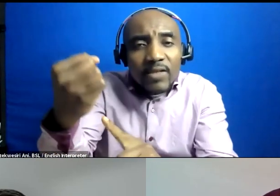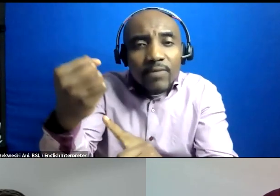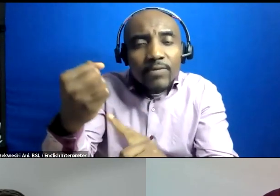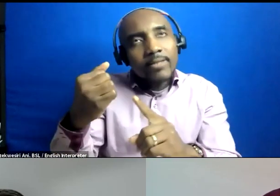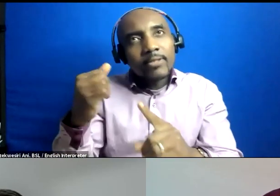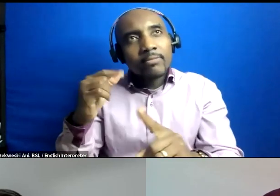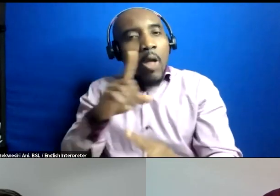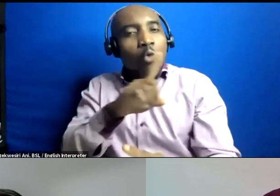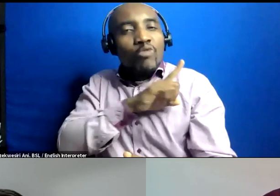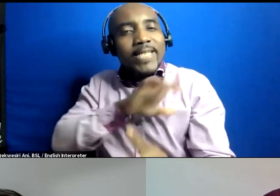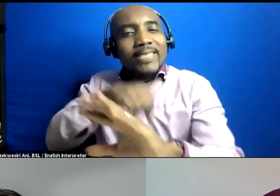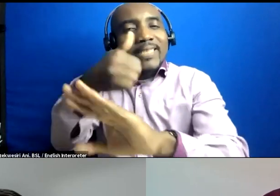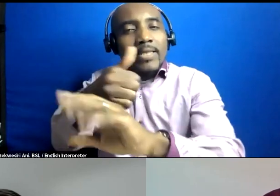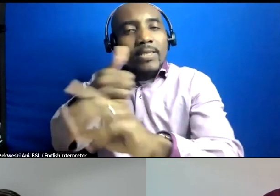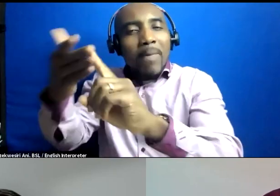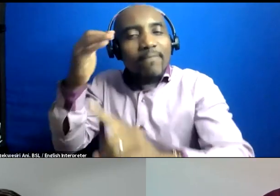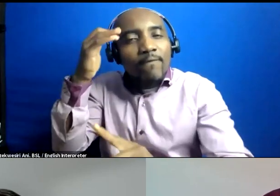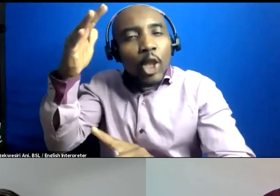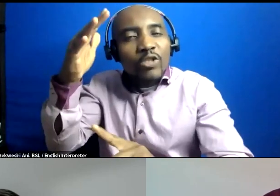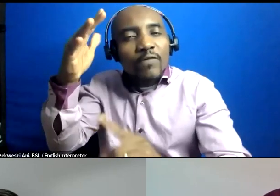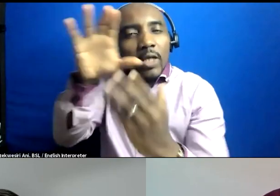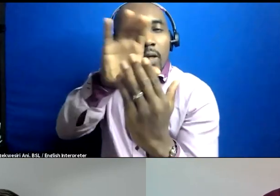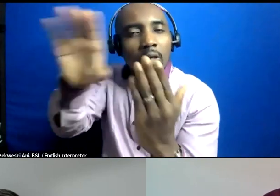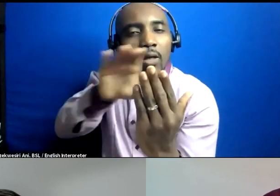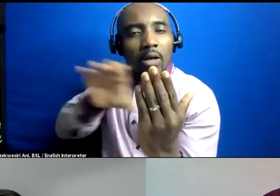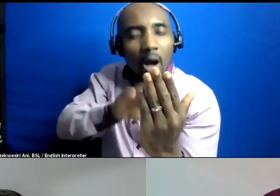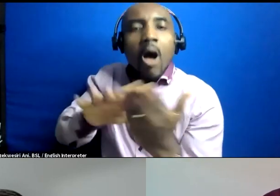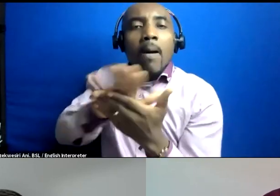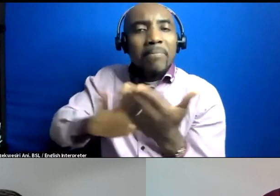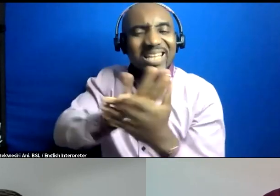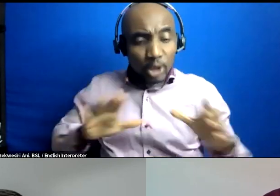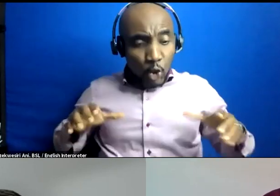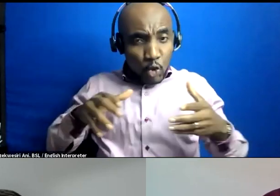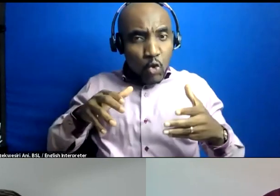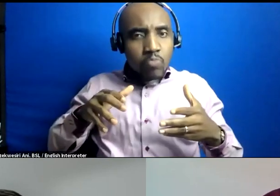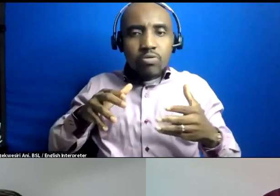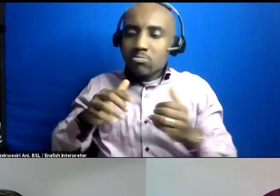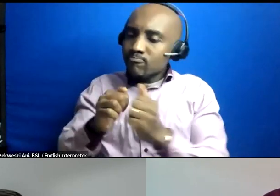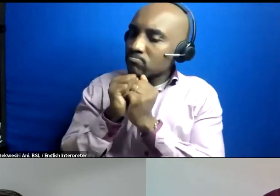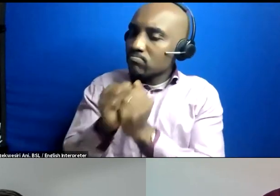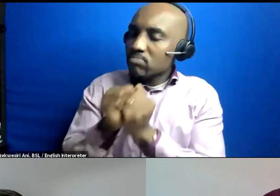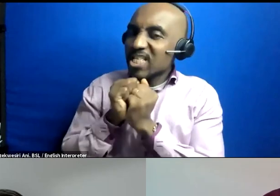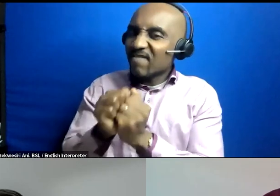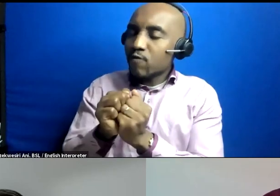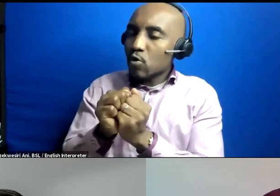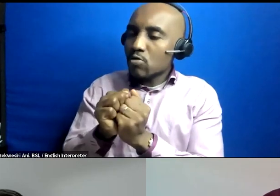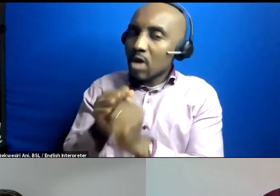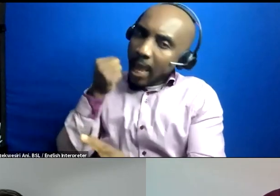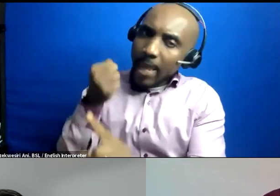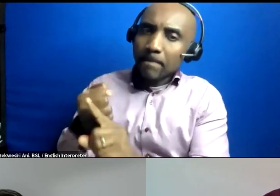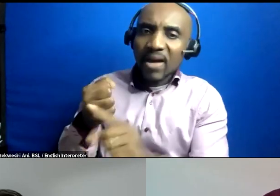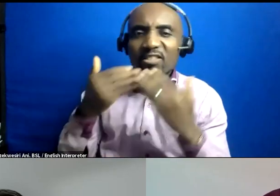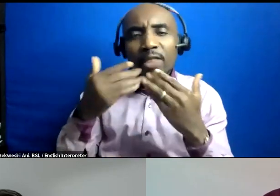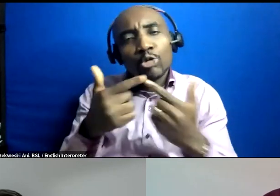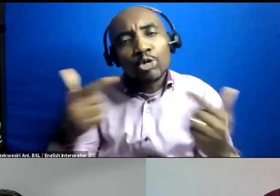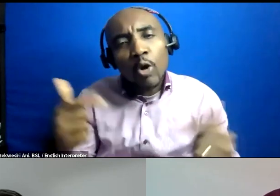as well as philosophy, will enable this group to have a meaningful impact. Thank you also very much. And